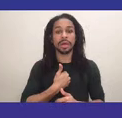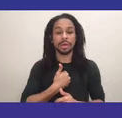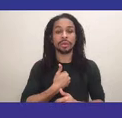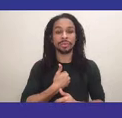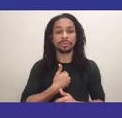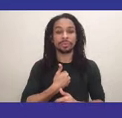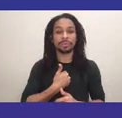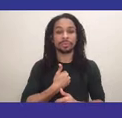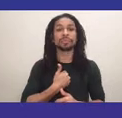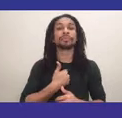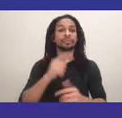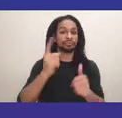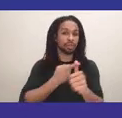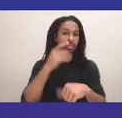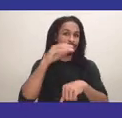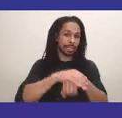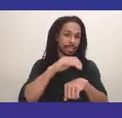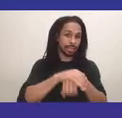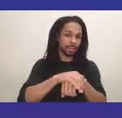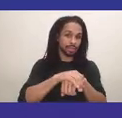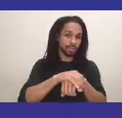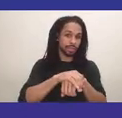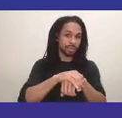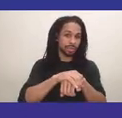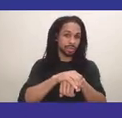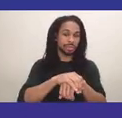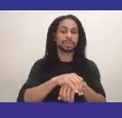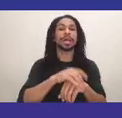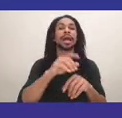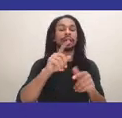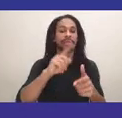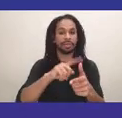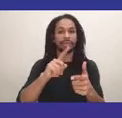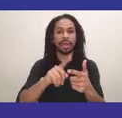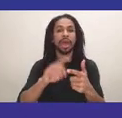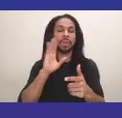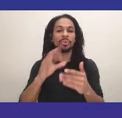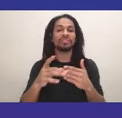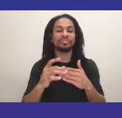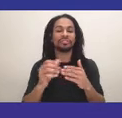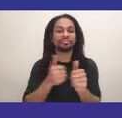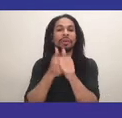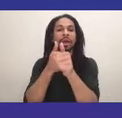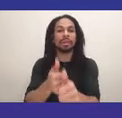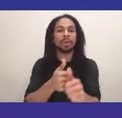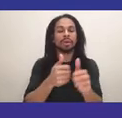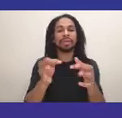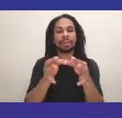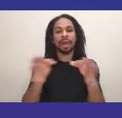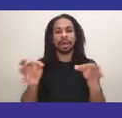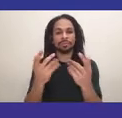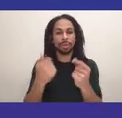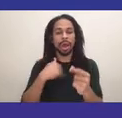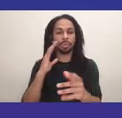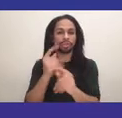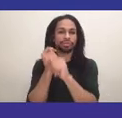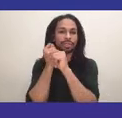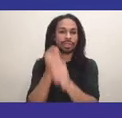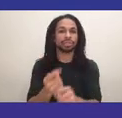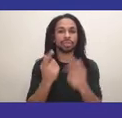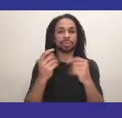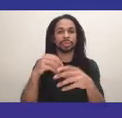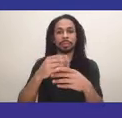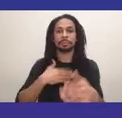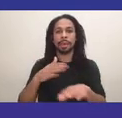in English, but it will follow the line of what I would traditionally do in my